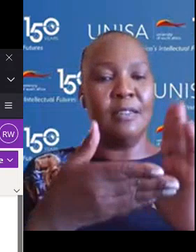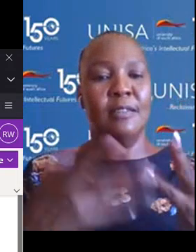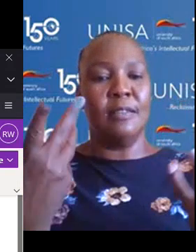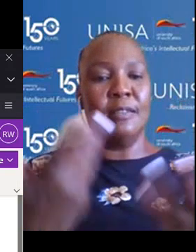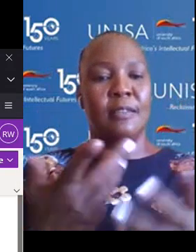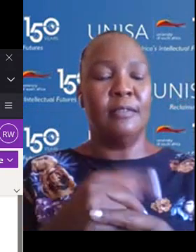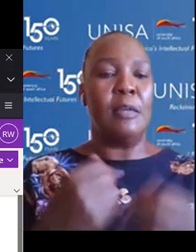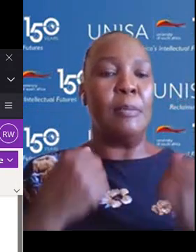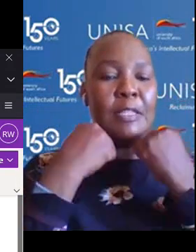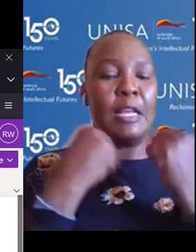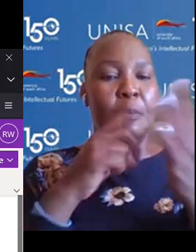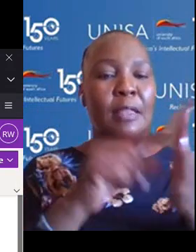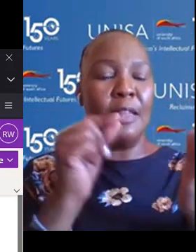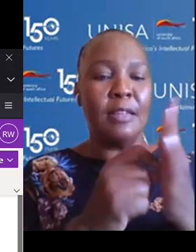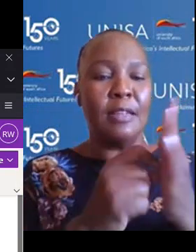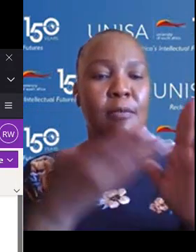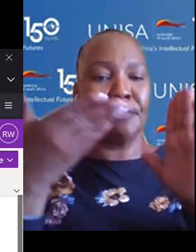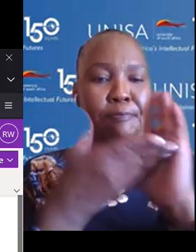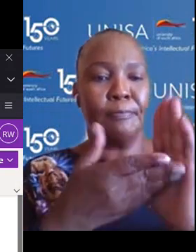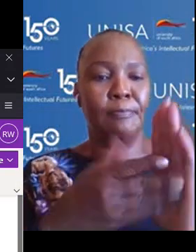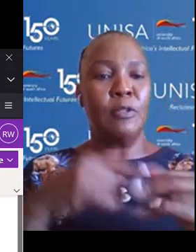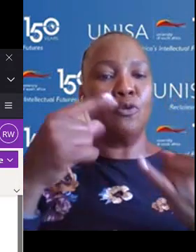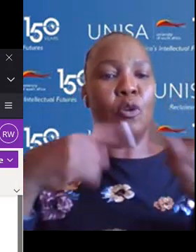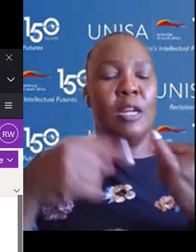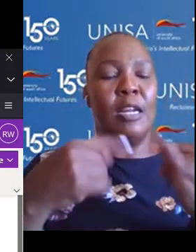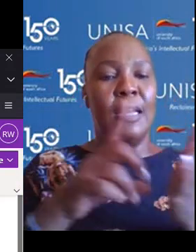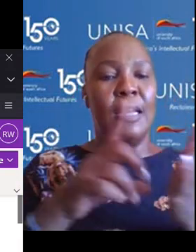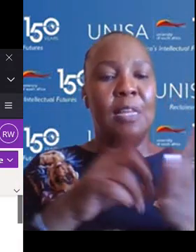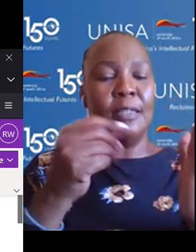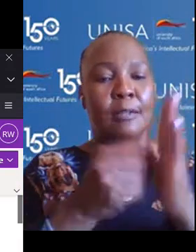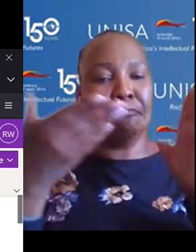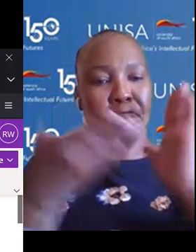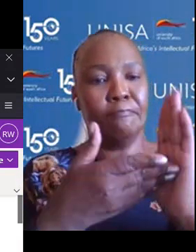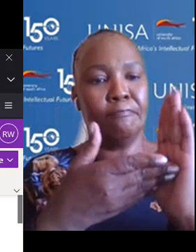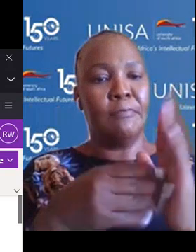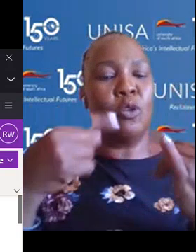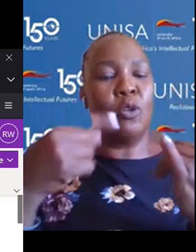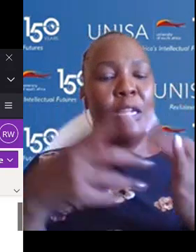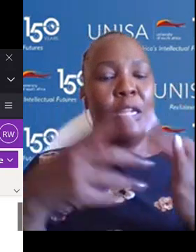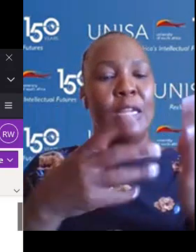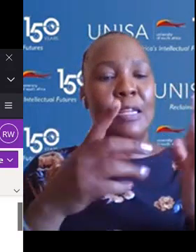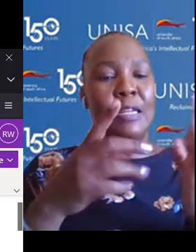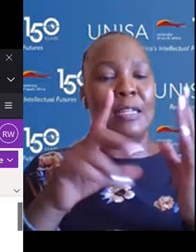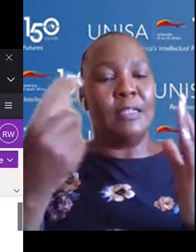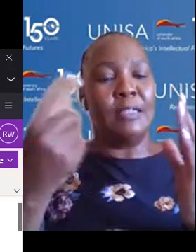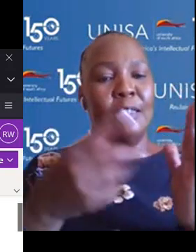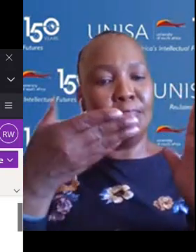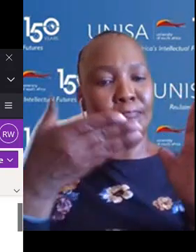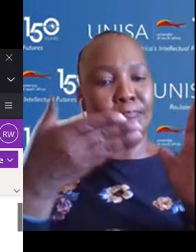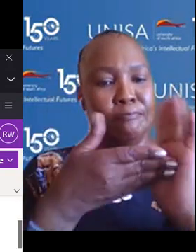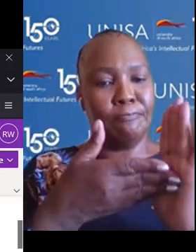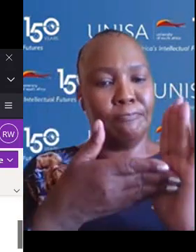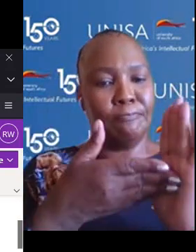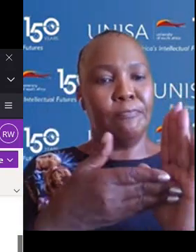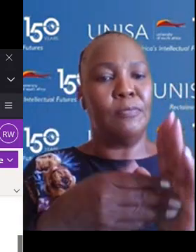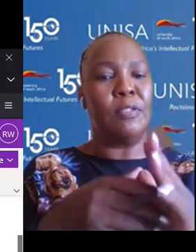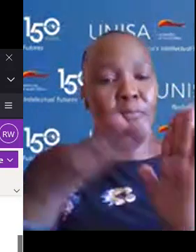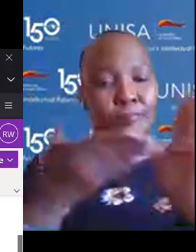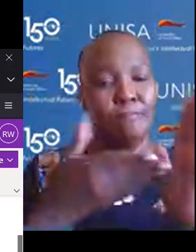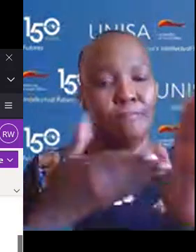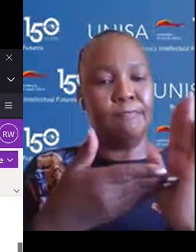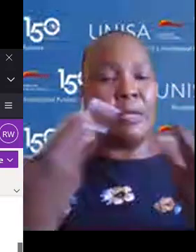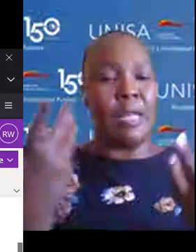assignment dates. There's assignments on tutorial letter here. There's another tutorial letter that I've put in the printout. So I can quickly scan